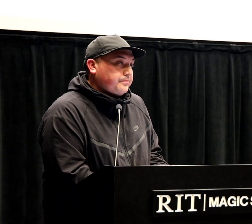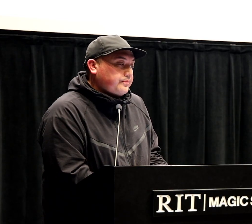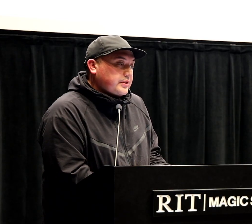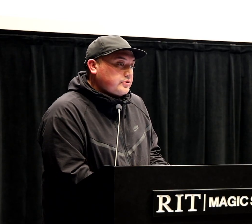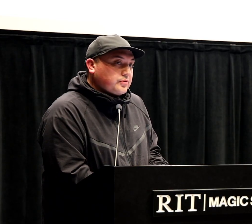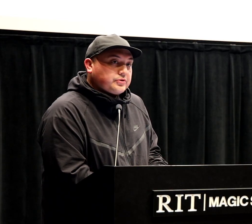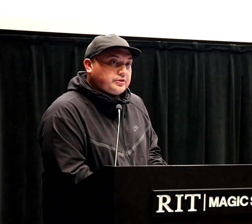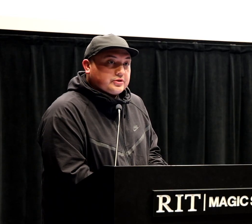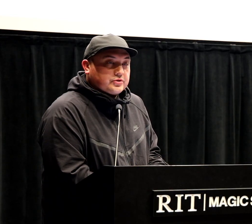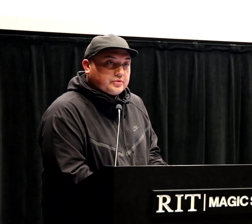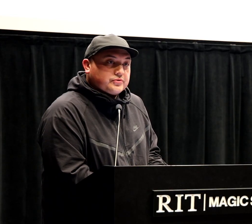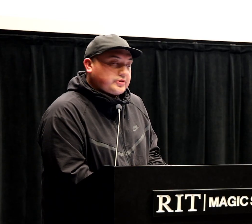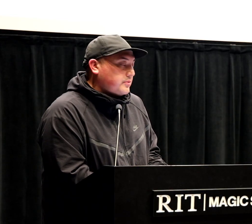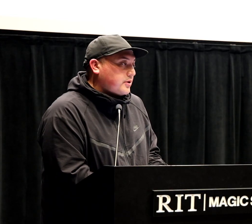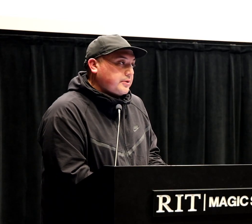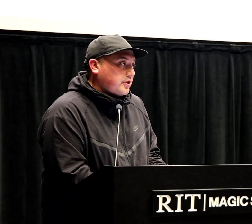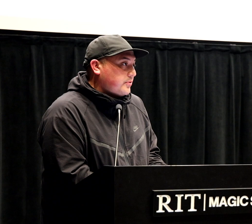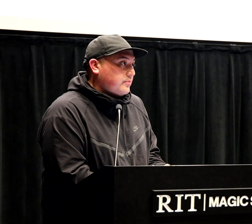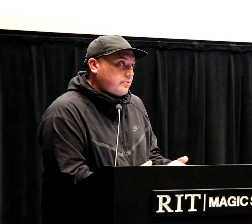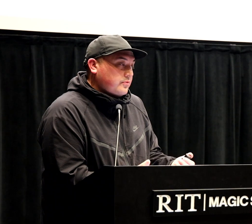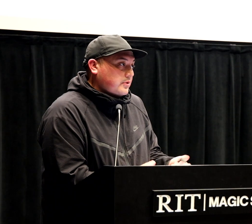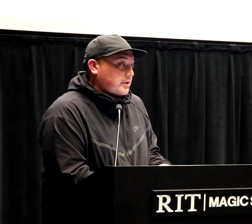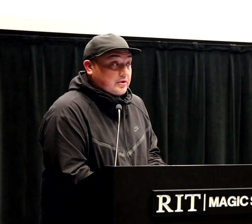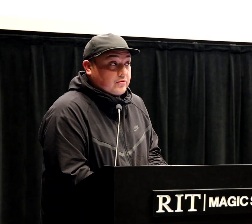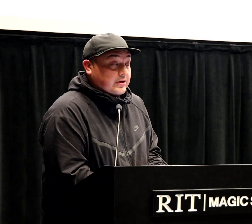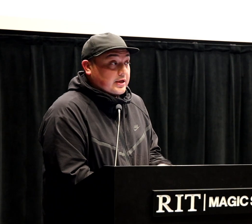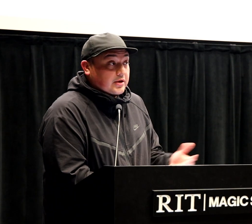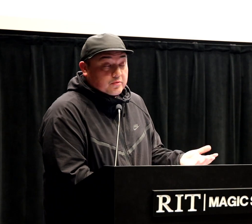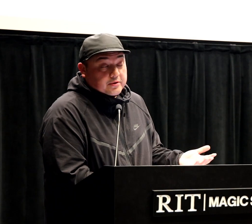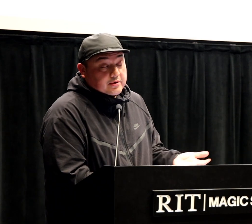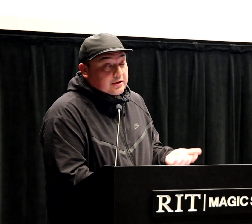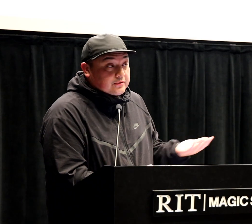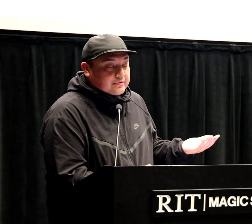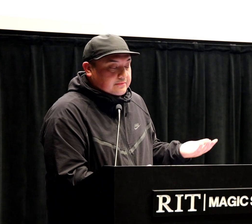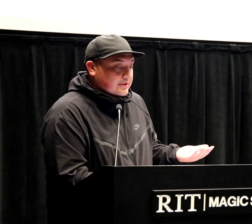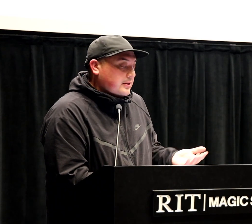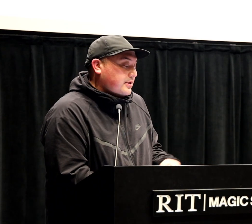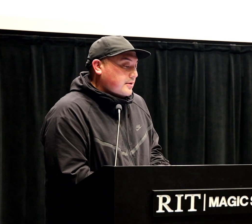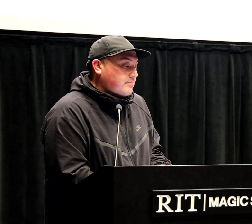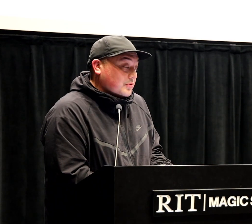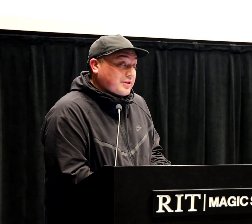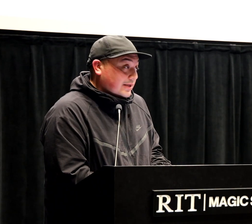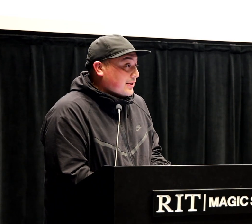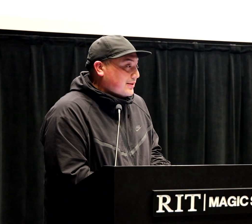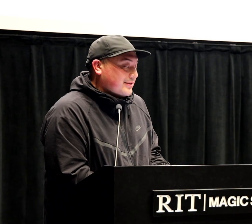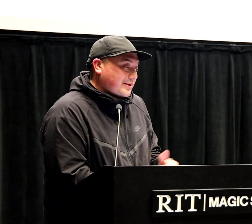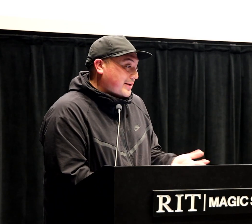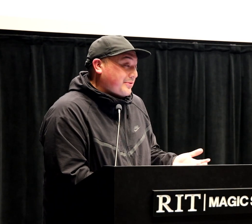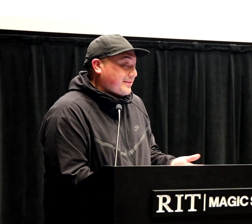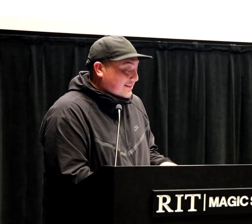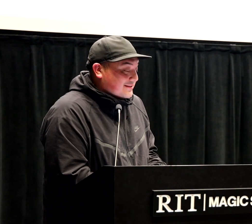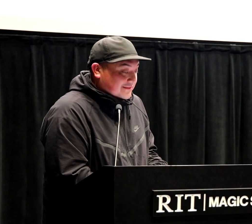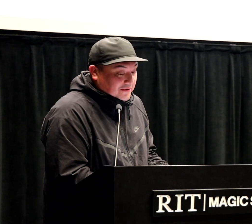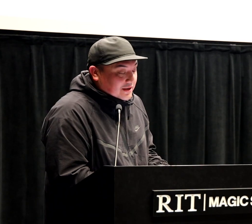Yeah, tools are just tools. They will come and go. I don't know if AI will be around. Most likely, I don't think that's going